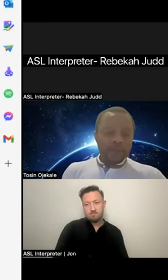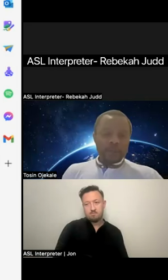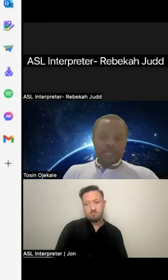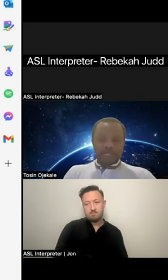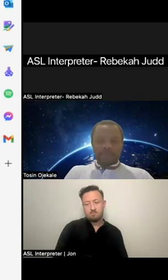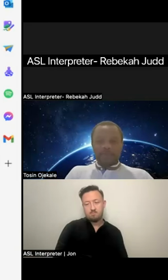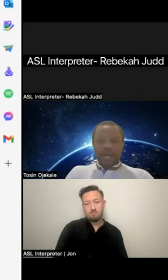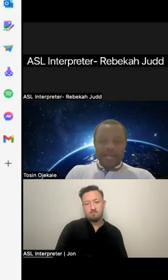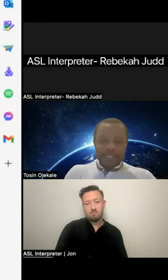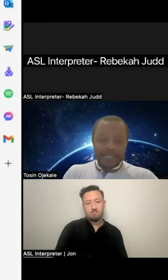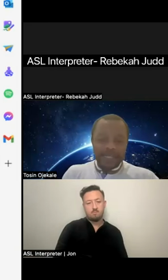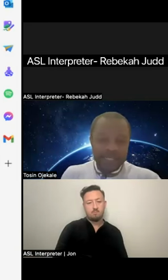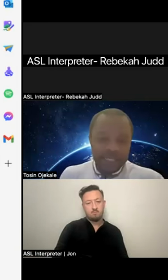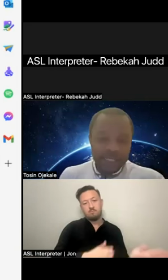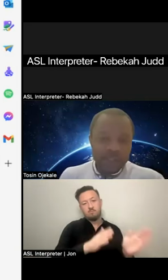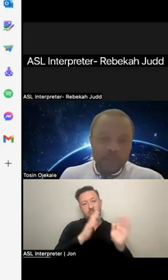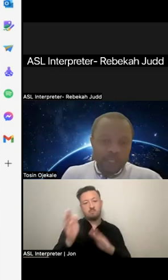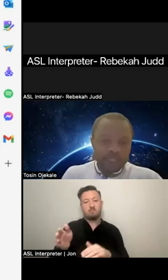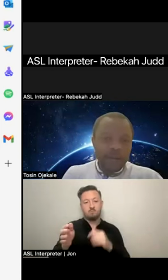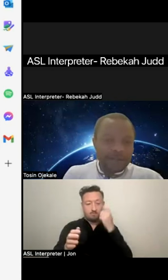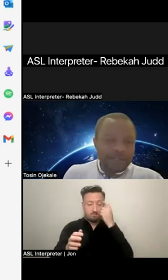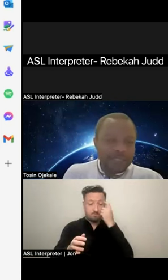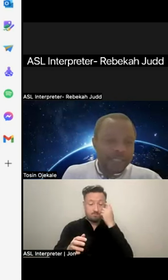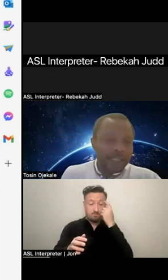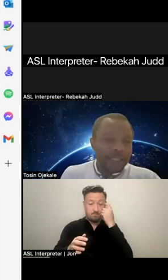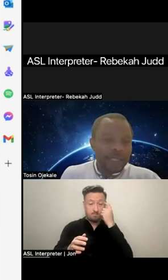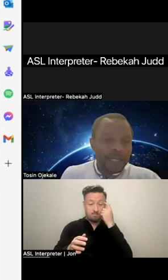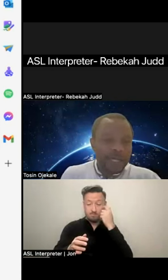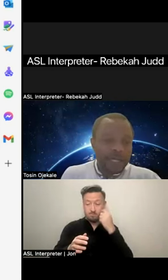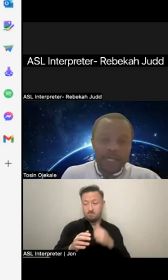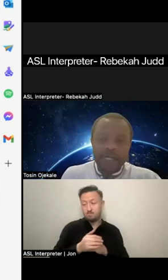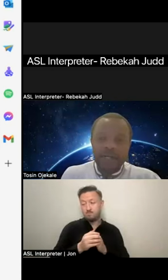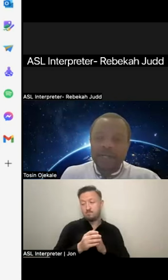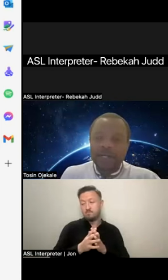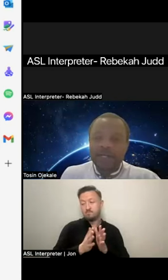All right, so let's move ahead. So we talked about the